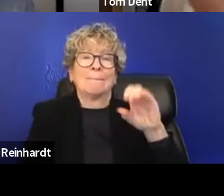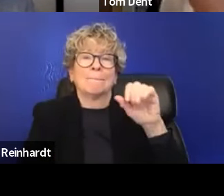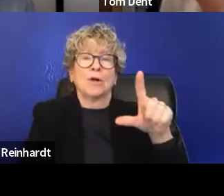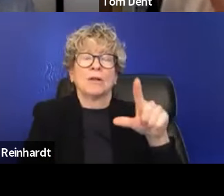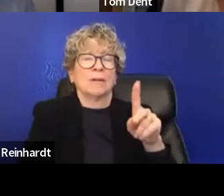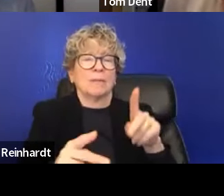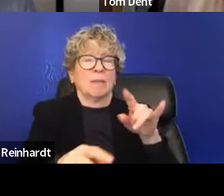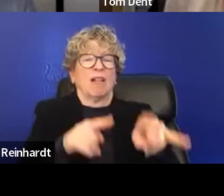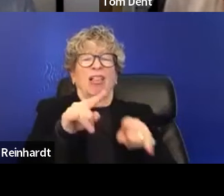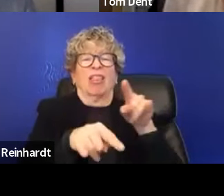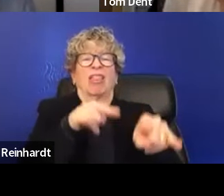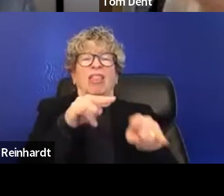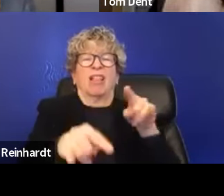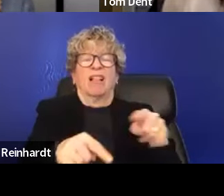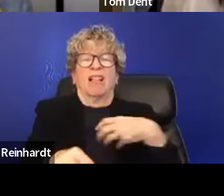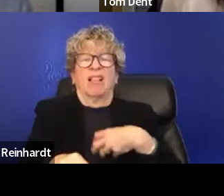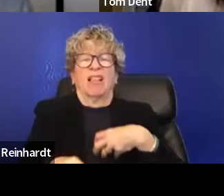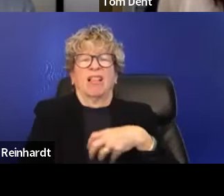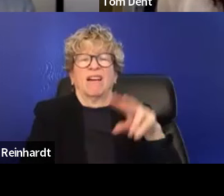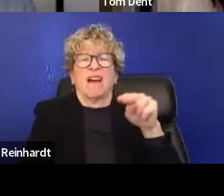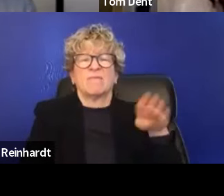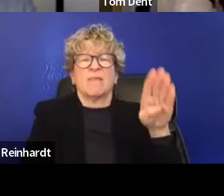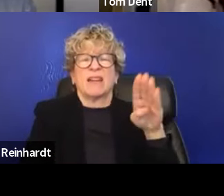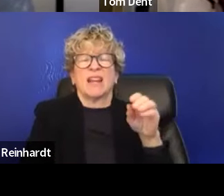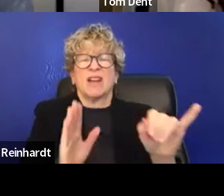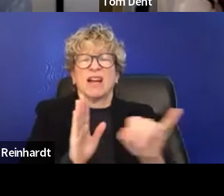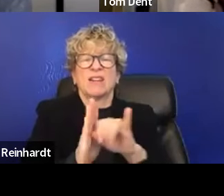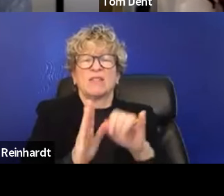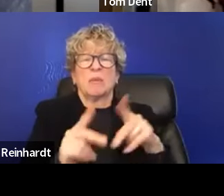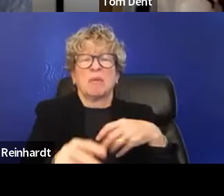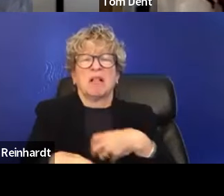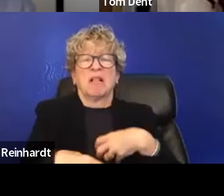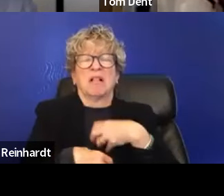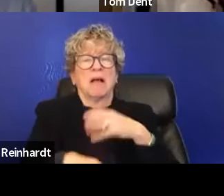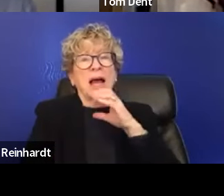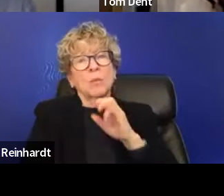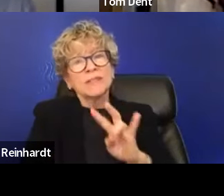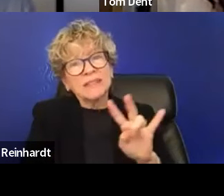were disgusted by non-binary identities. I was 7.